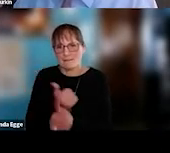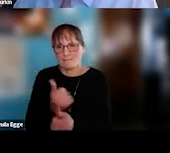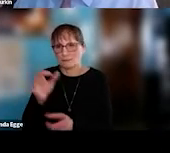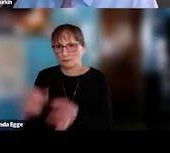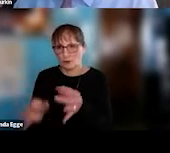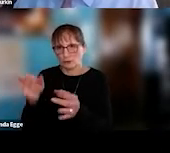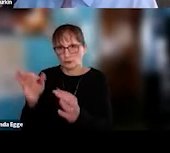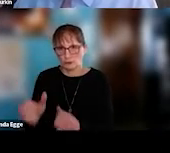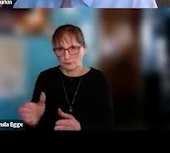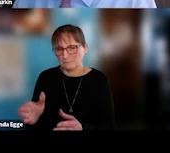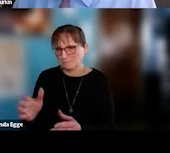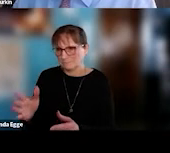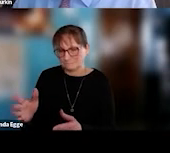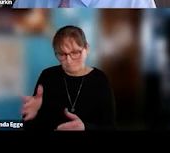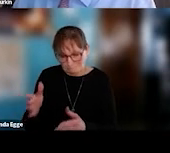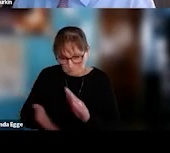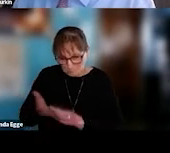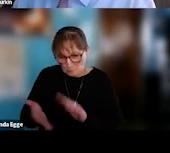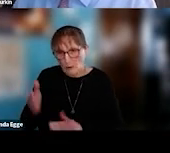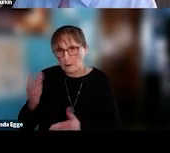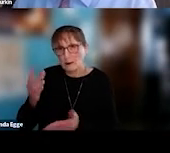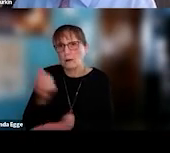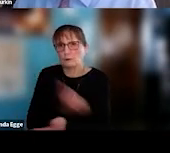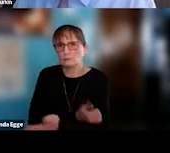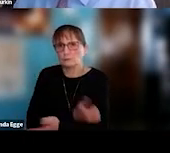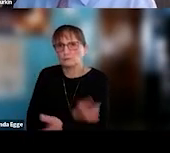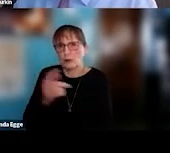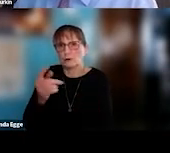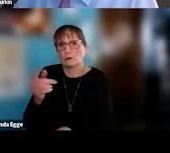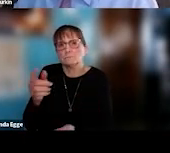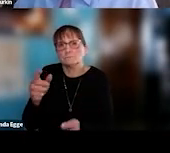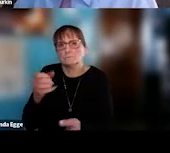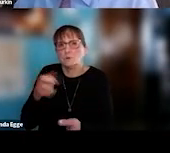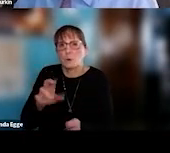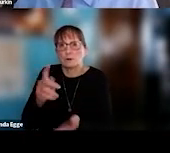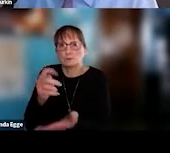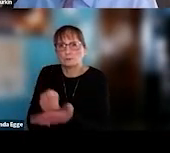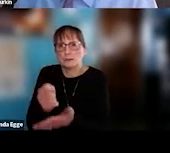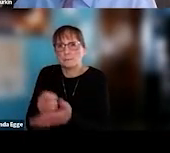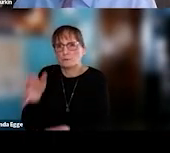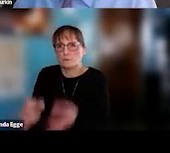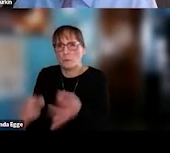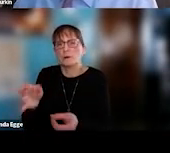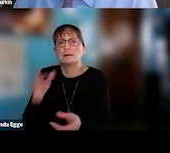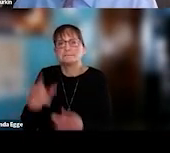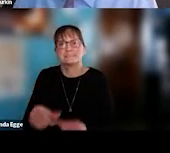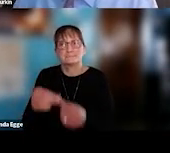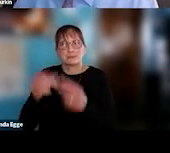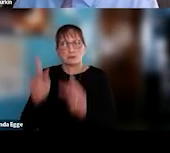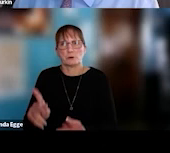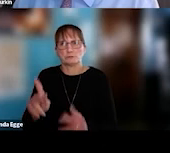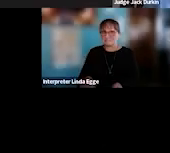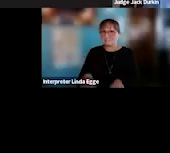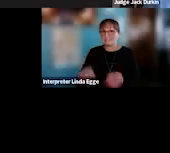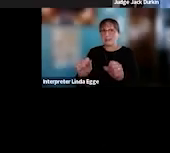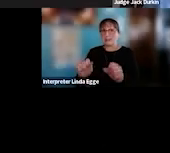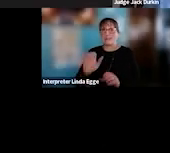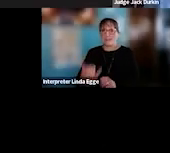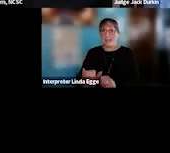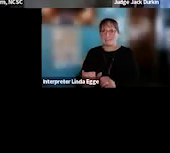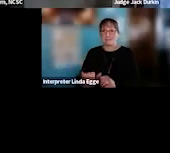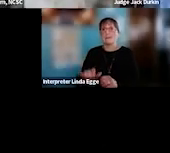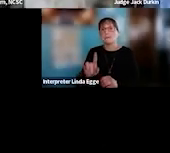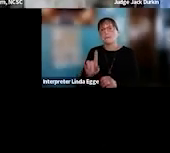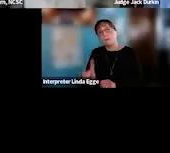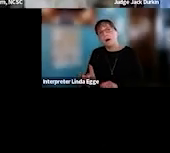out to run a drug court or a treatment court. It takes a very special person. And as long as I've been doing